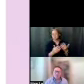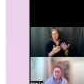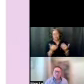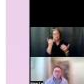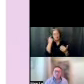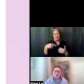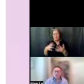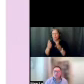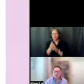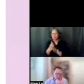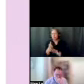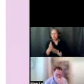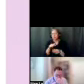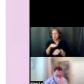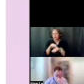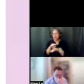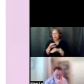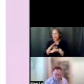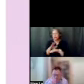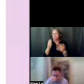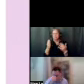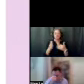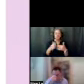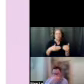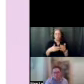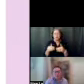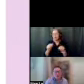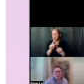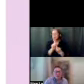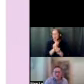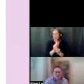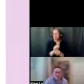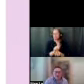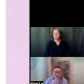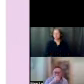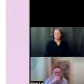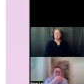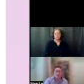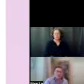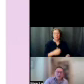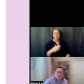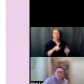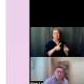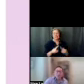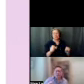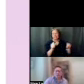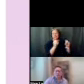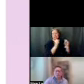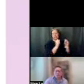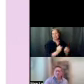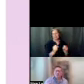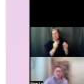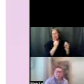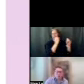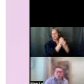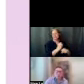disability. Yeah, and you can see some of the statistics here. The reason why we did it, the